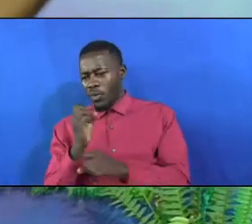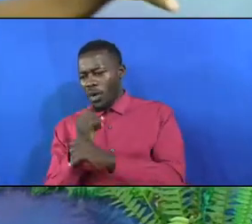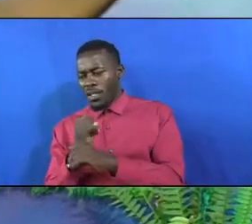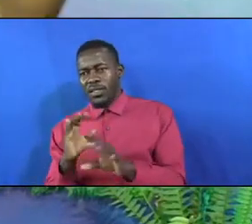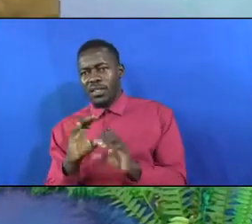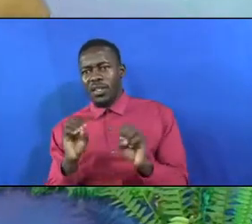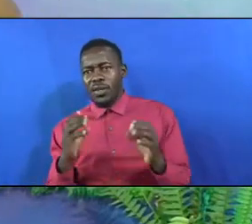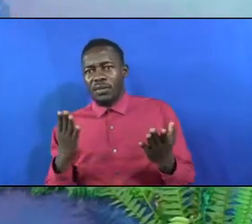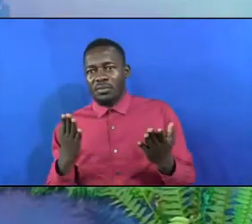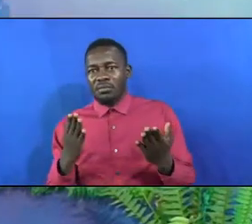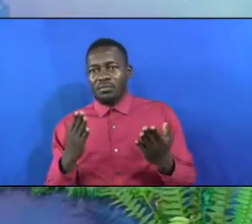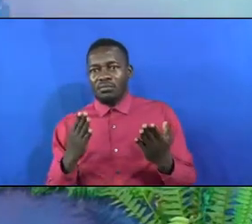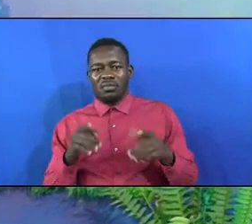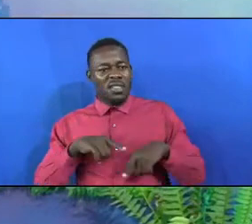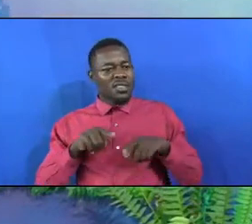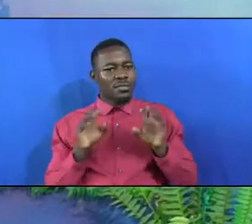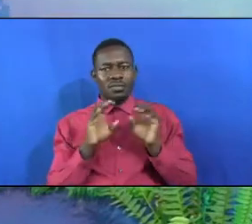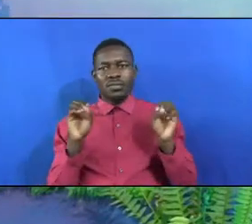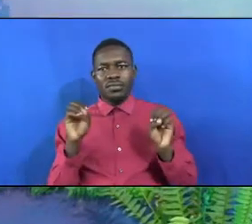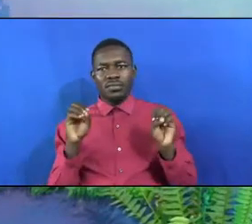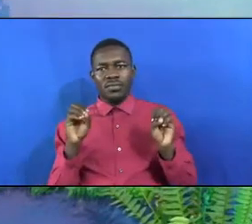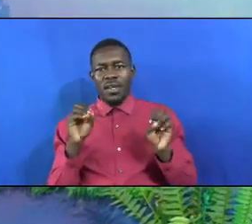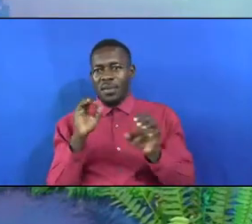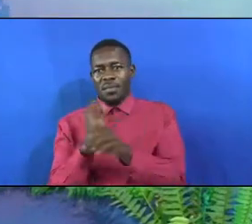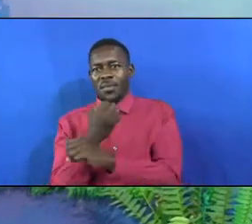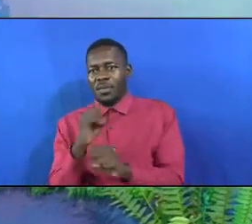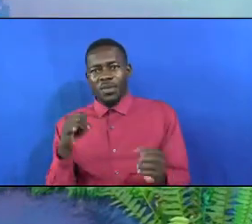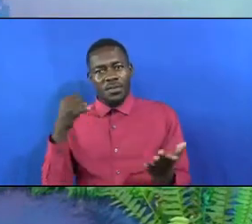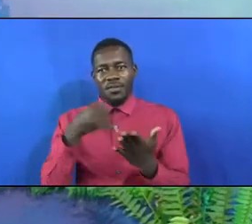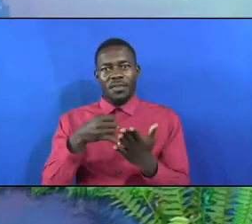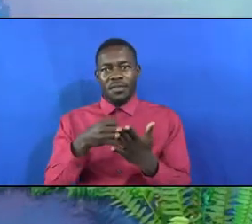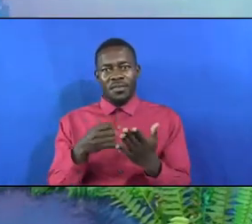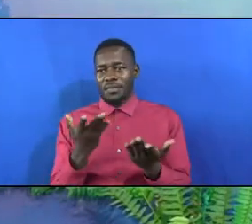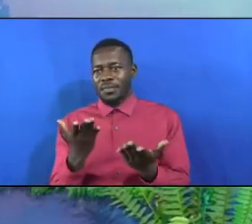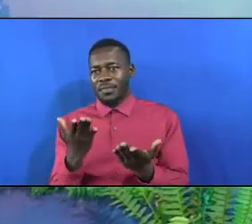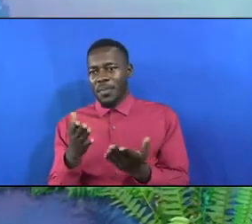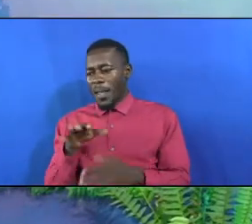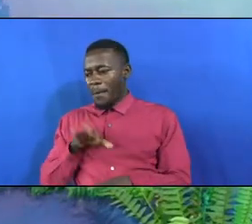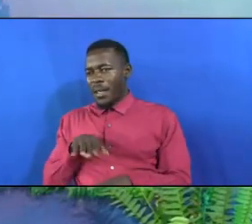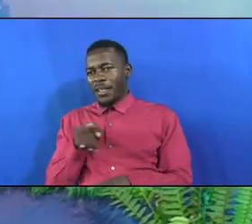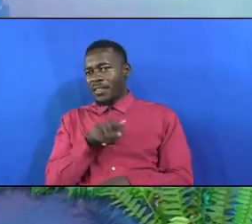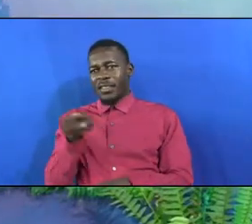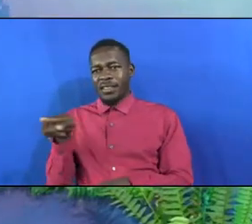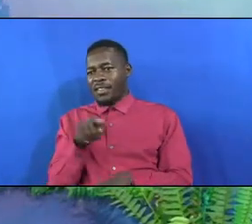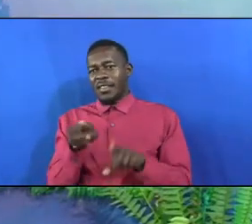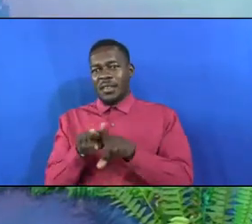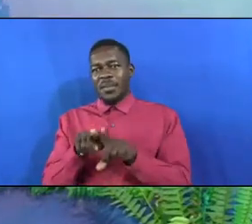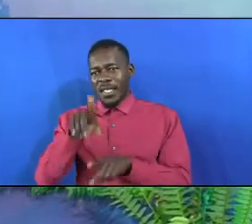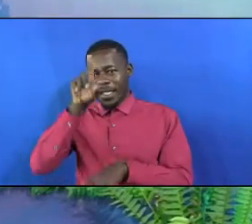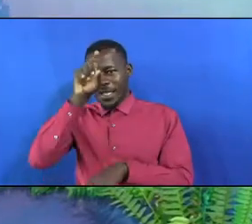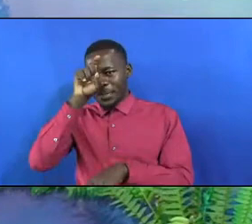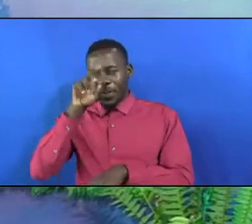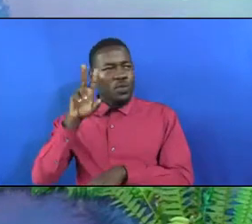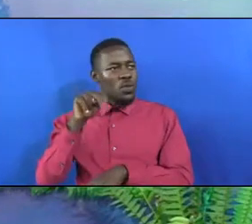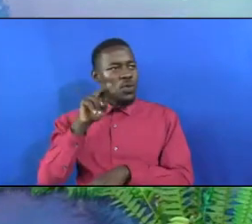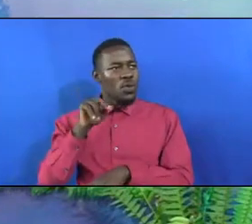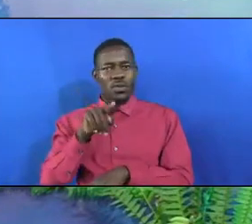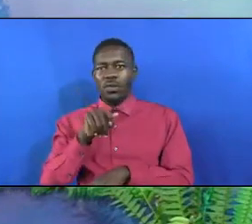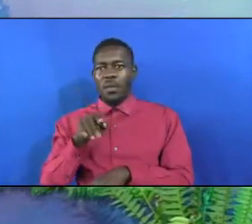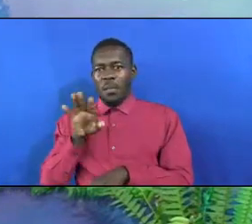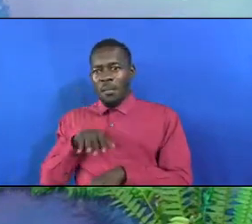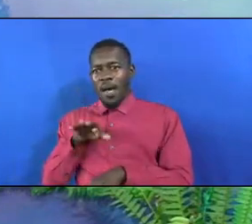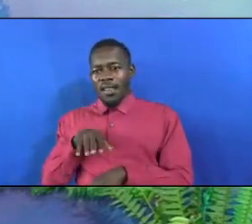These women, the Hebrew women, are not like the Egyptian women. Huh? These women are vigorous. They're